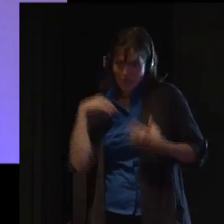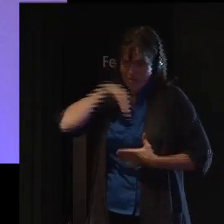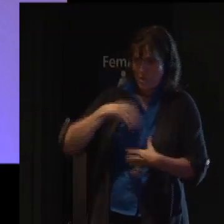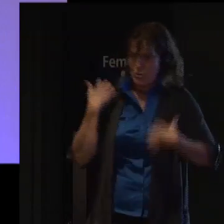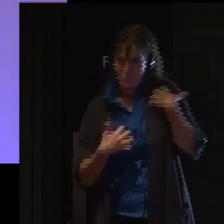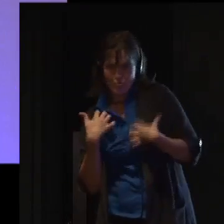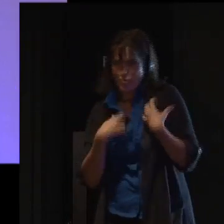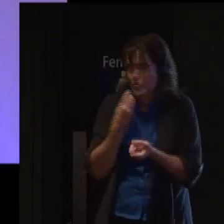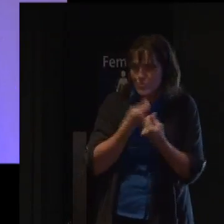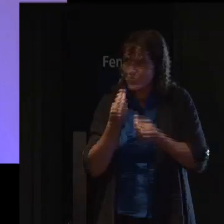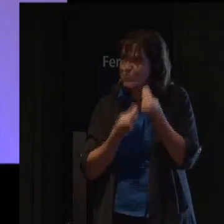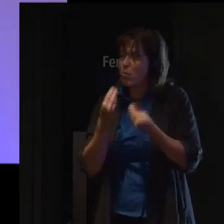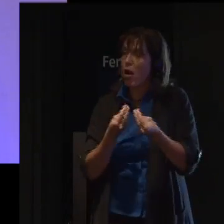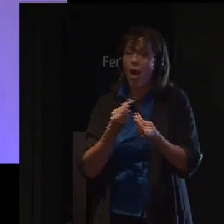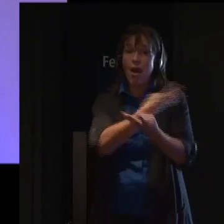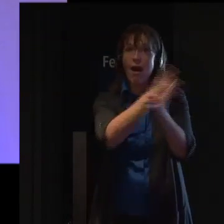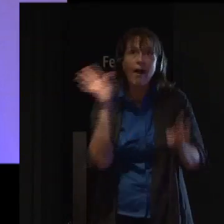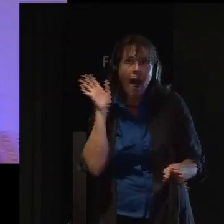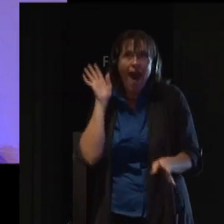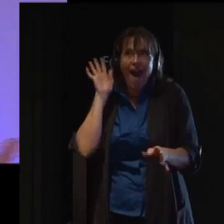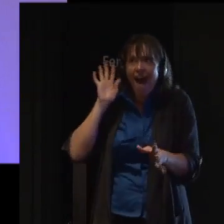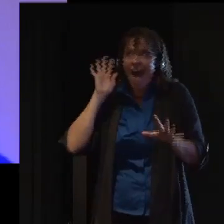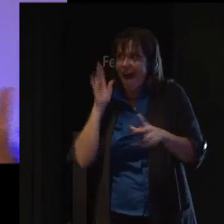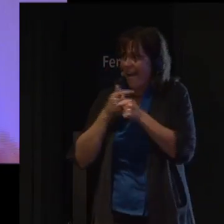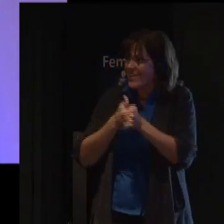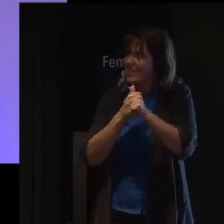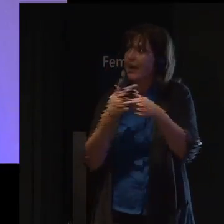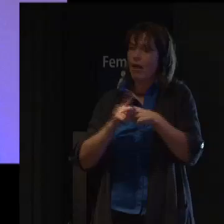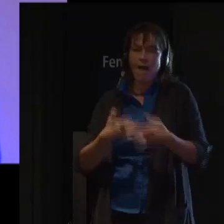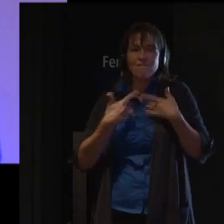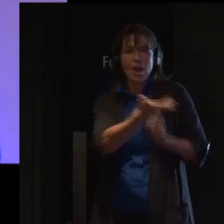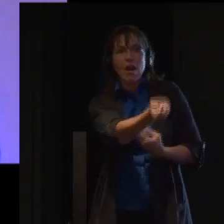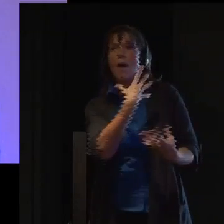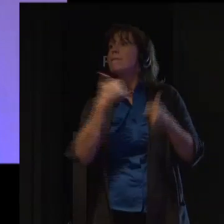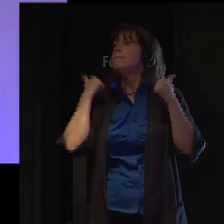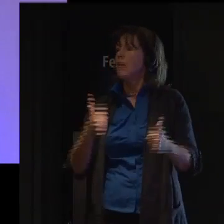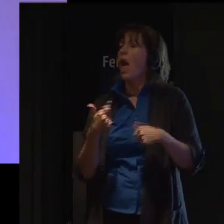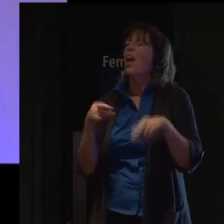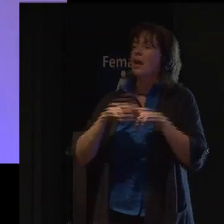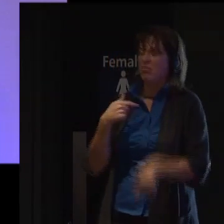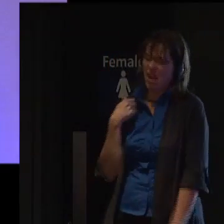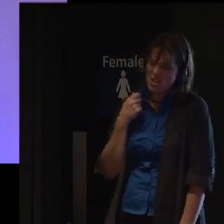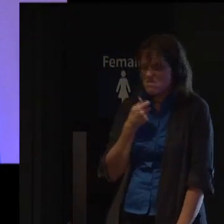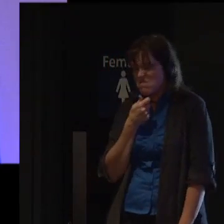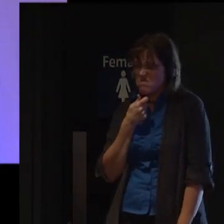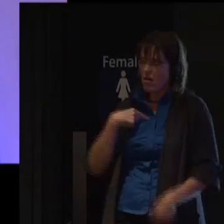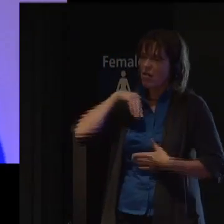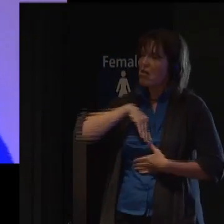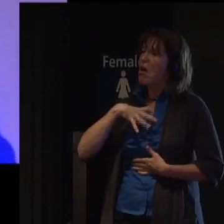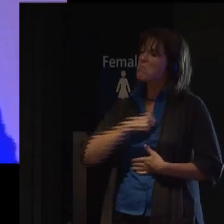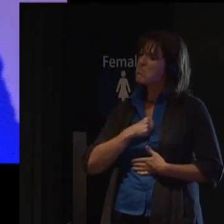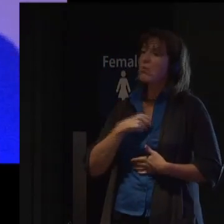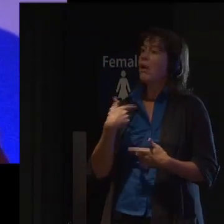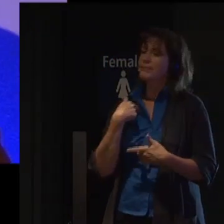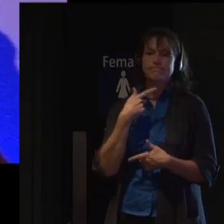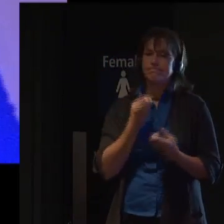fantastic feedback, and you have the best relationship to audio commentary and all the things. Let